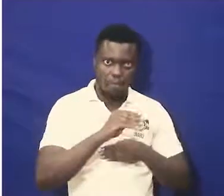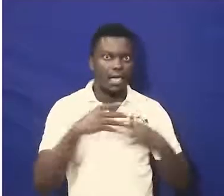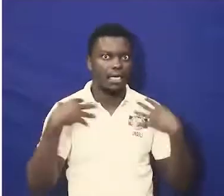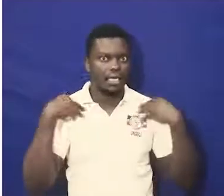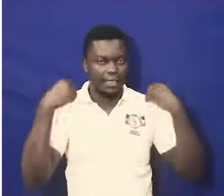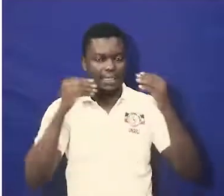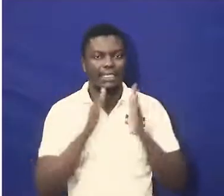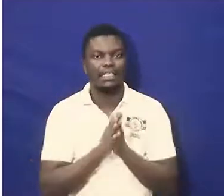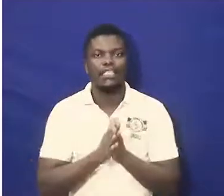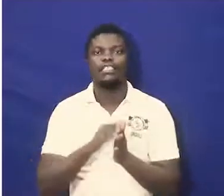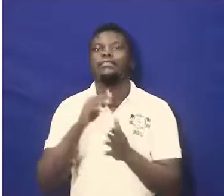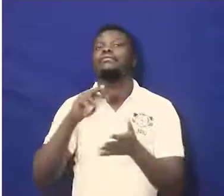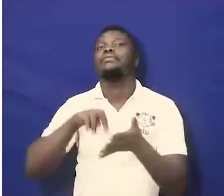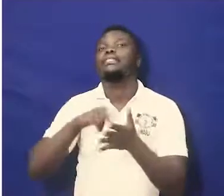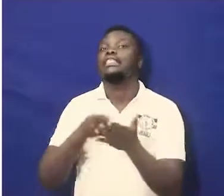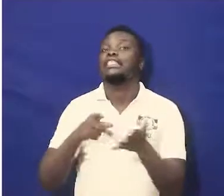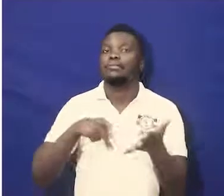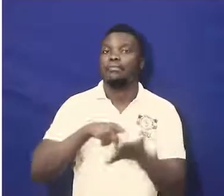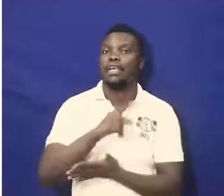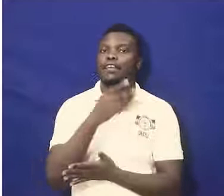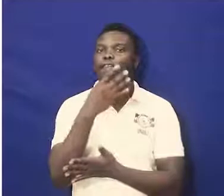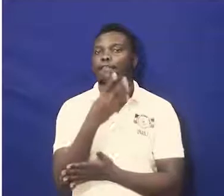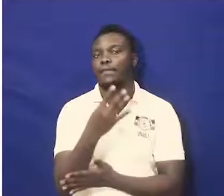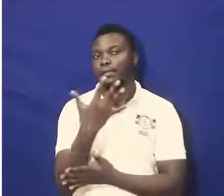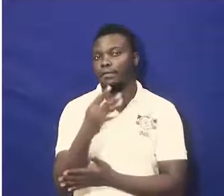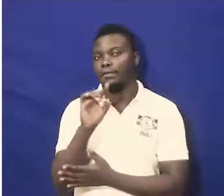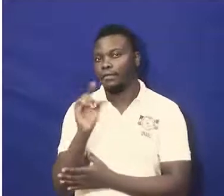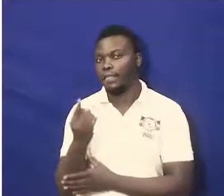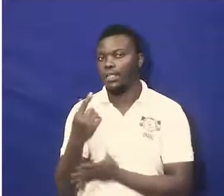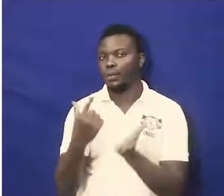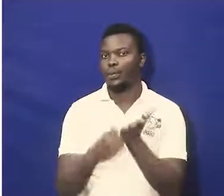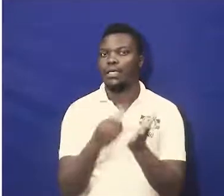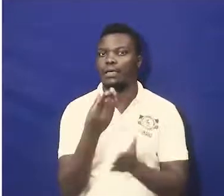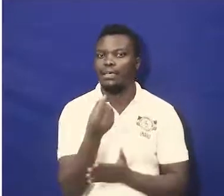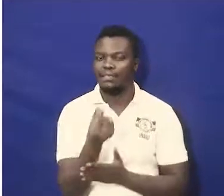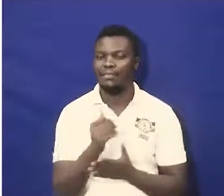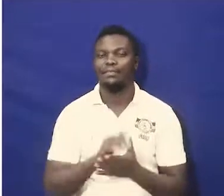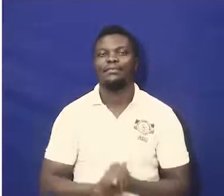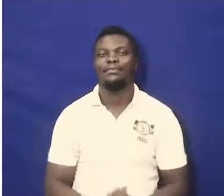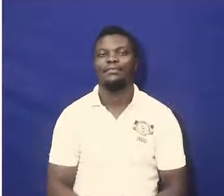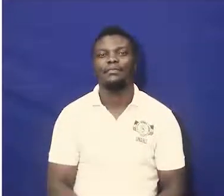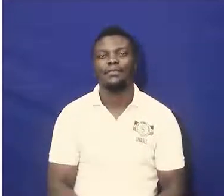is 45,000 Uganda shillings.